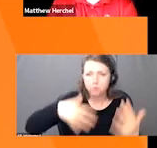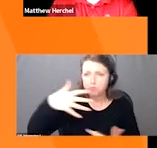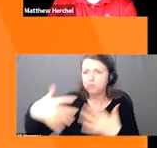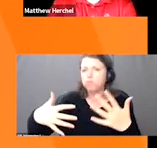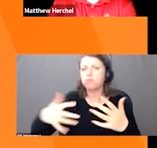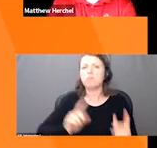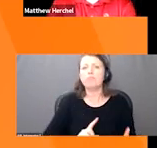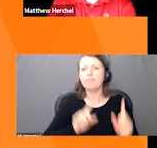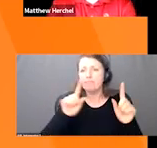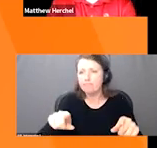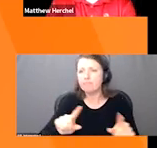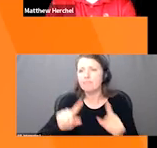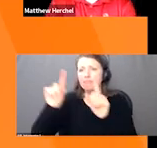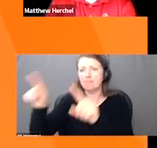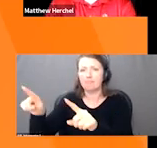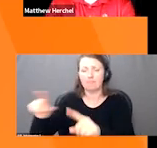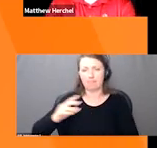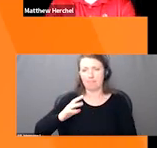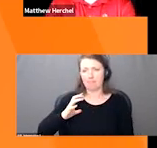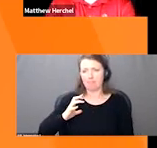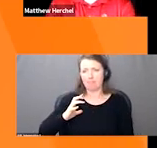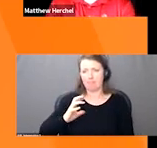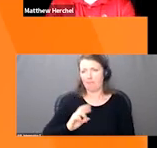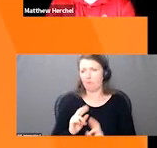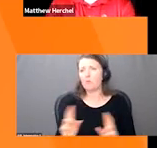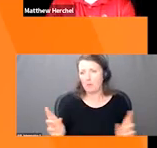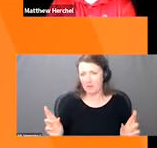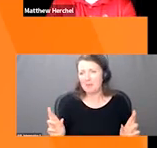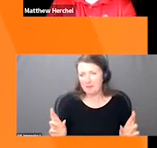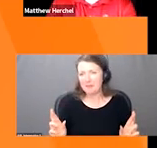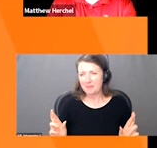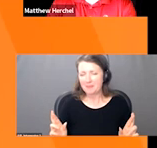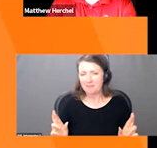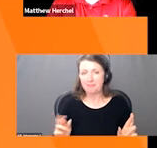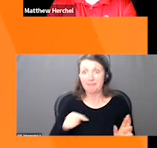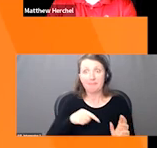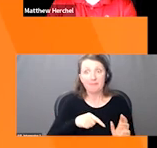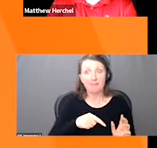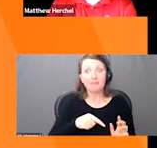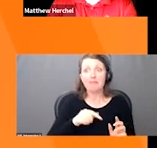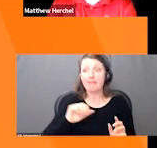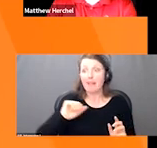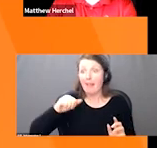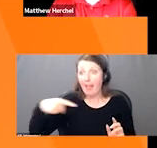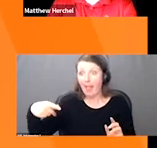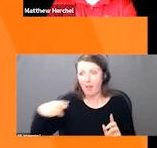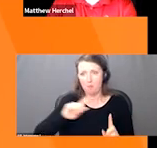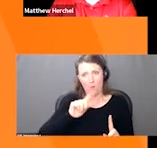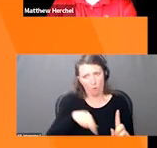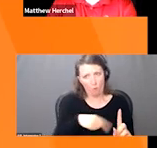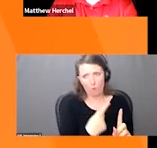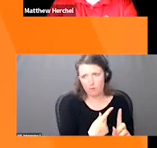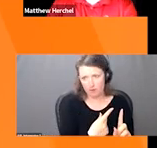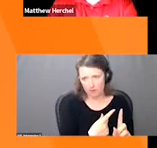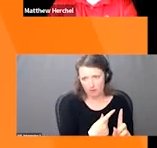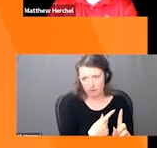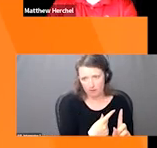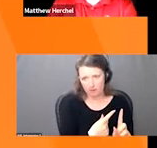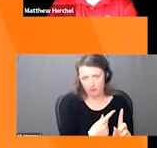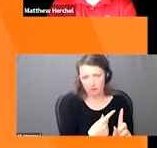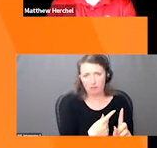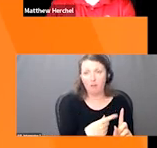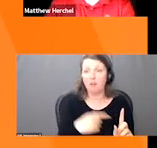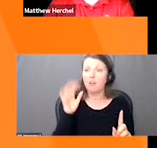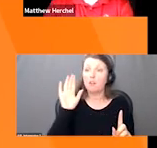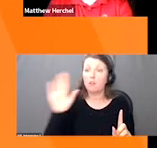Awesome. And again, only available on your mobile device. You won't see these functions within, if you're using LinkedIn on